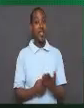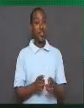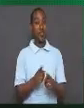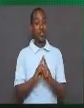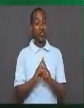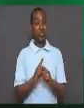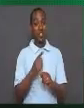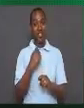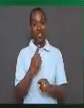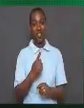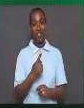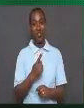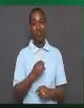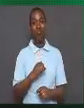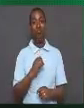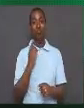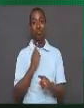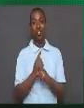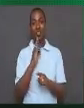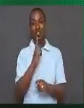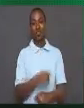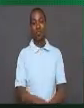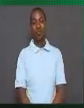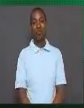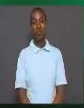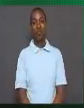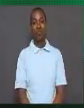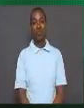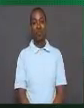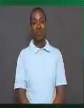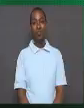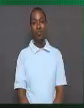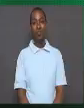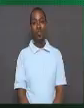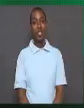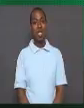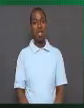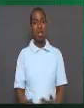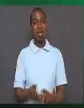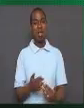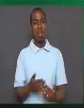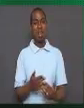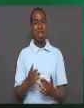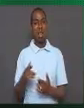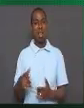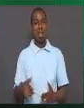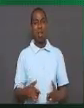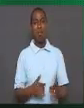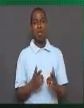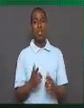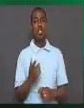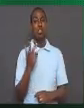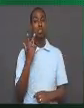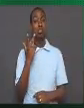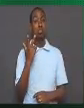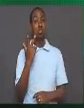answers, then you are correct. An easy way to remember the 3 functions